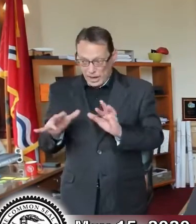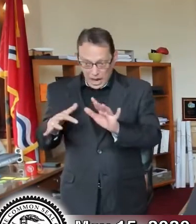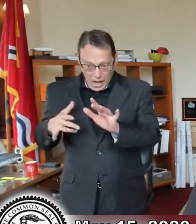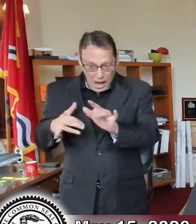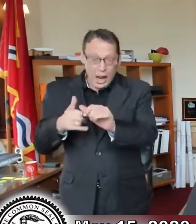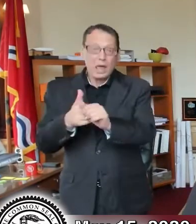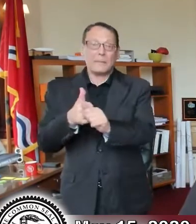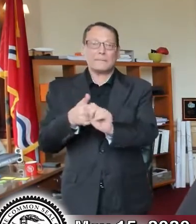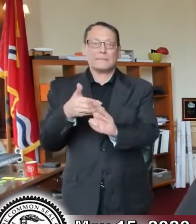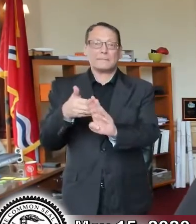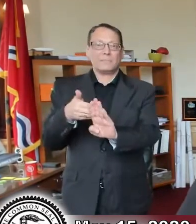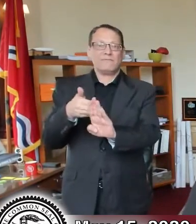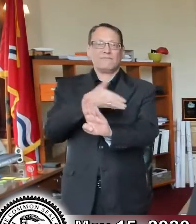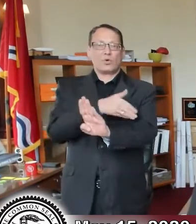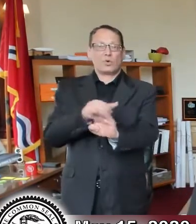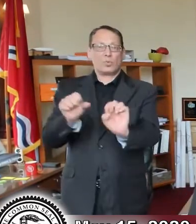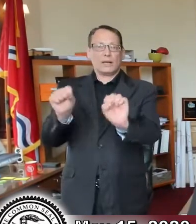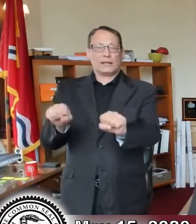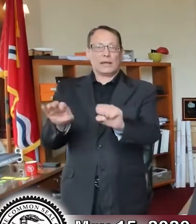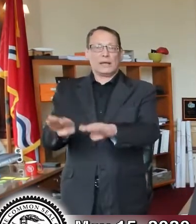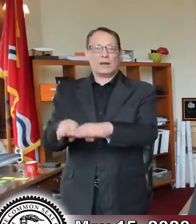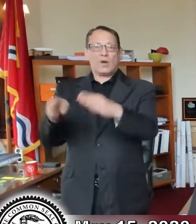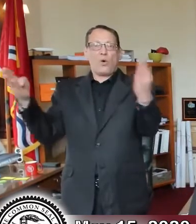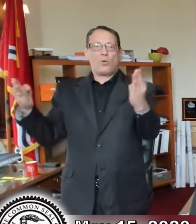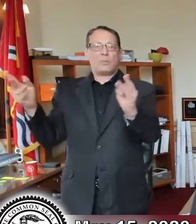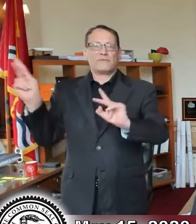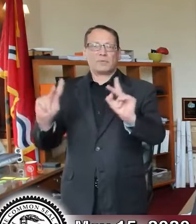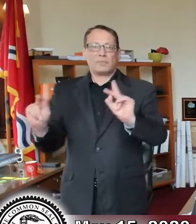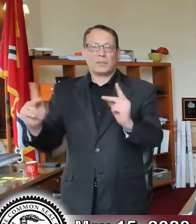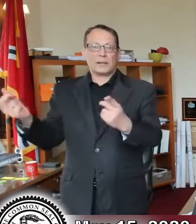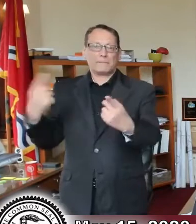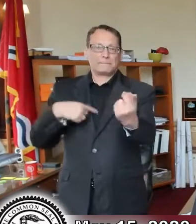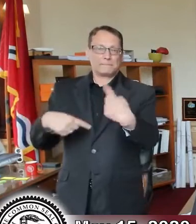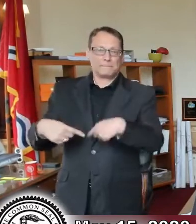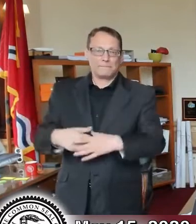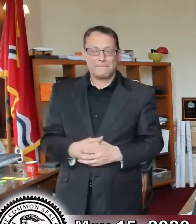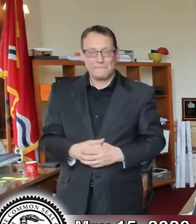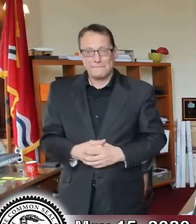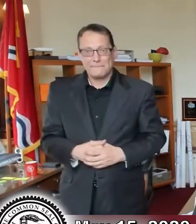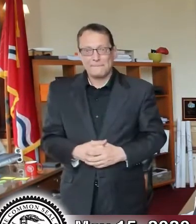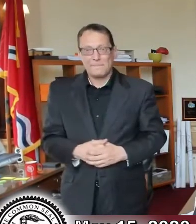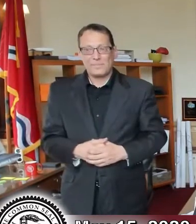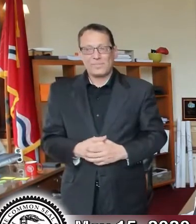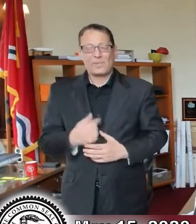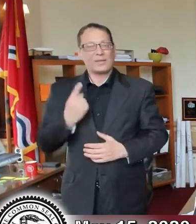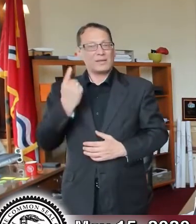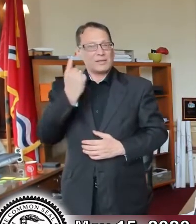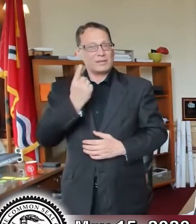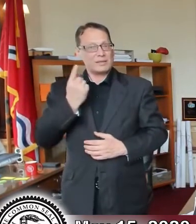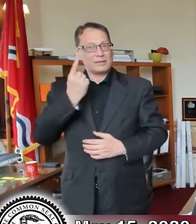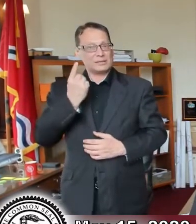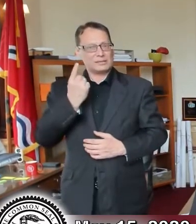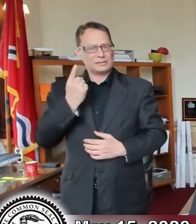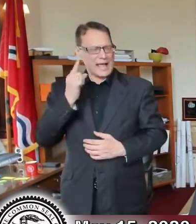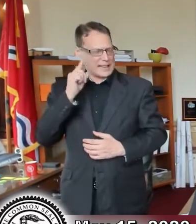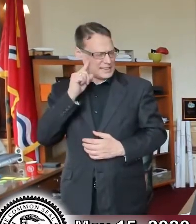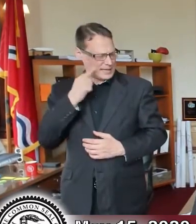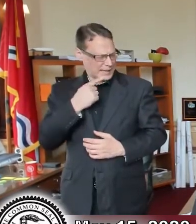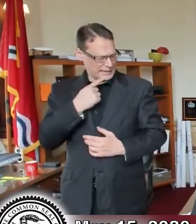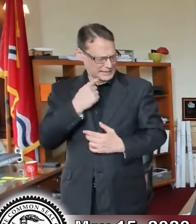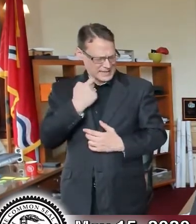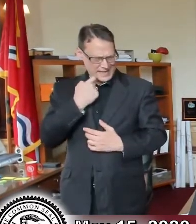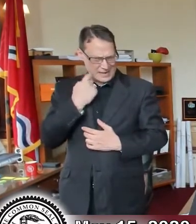on before we have people coming back into City Hall. We are thinking right now, I think I said this